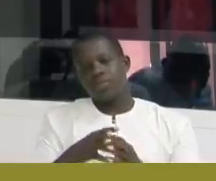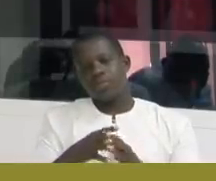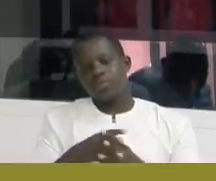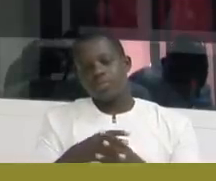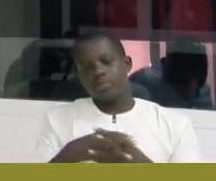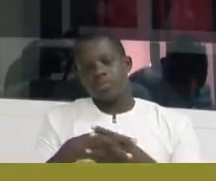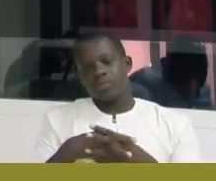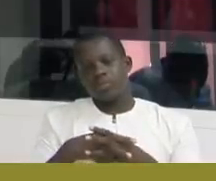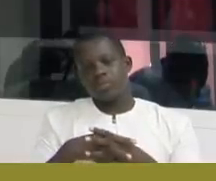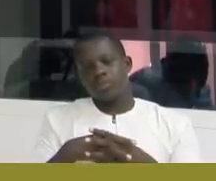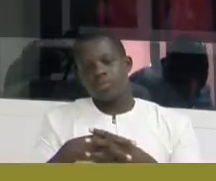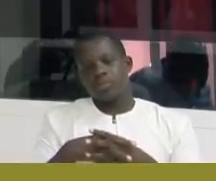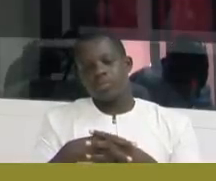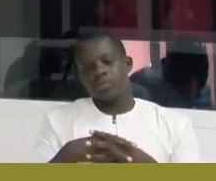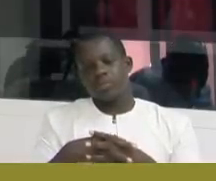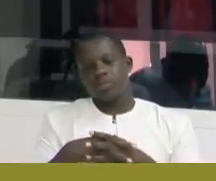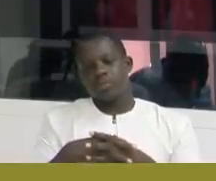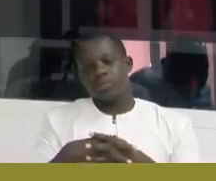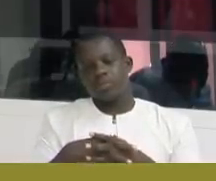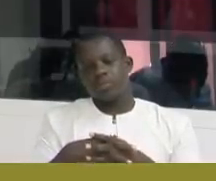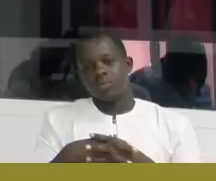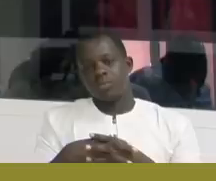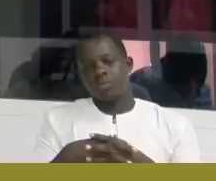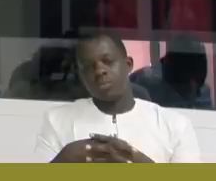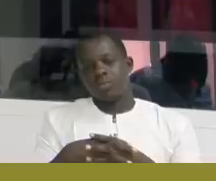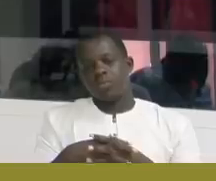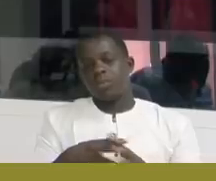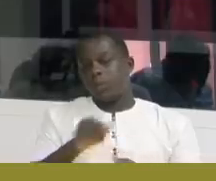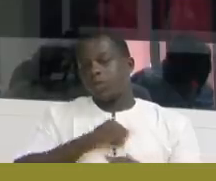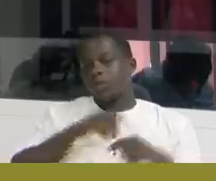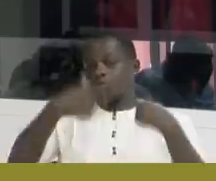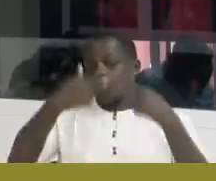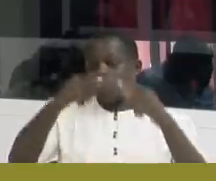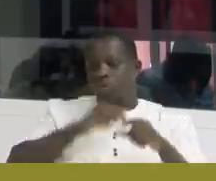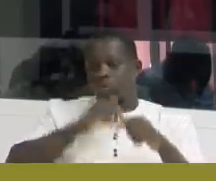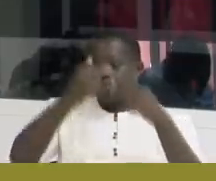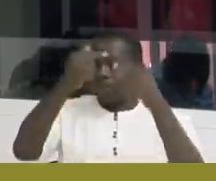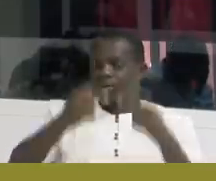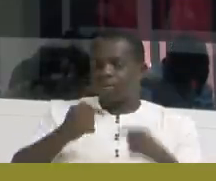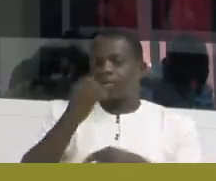He continued his testimony by saying